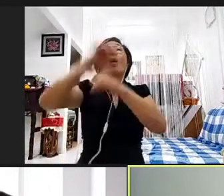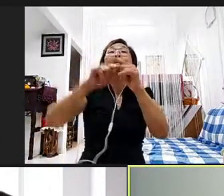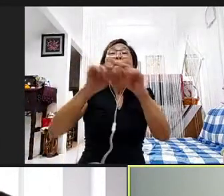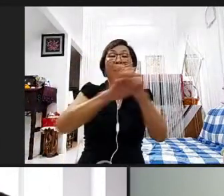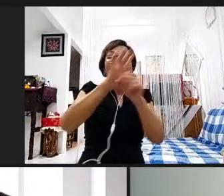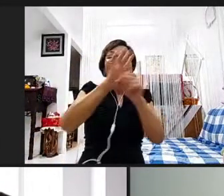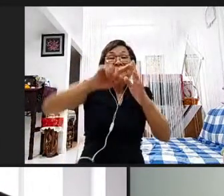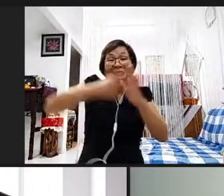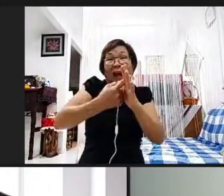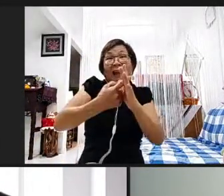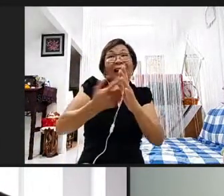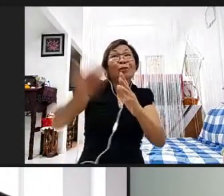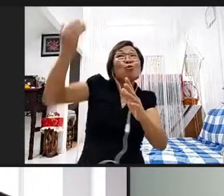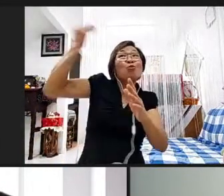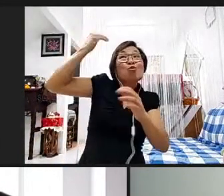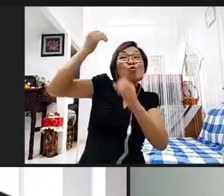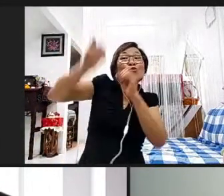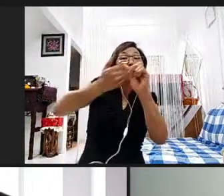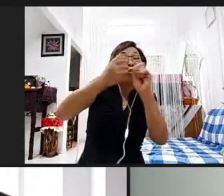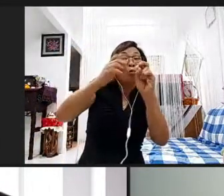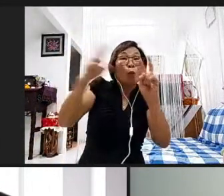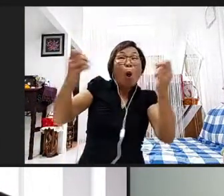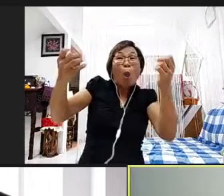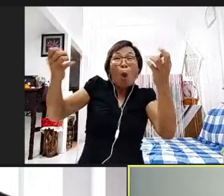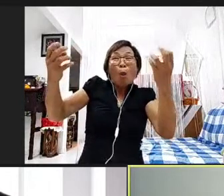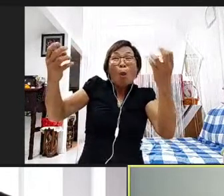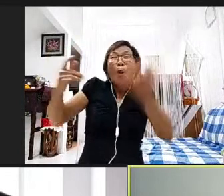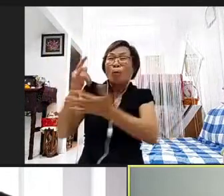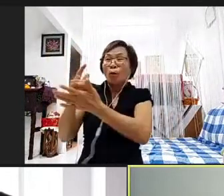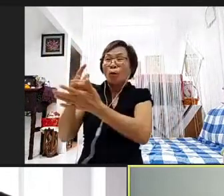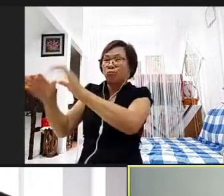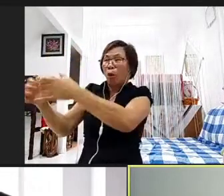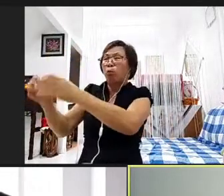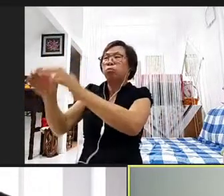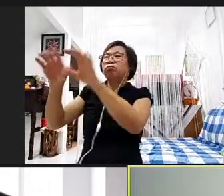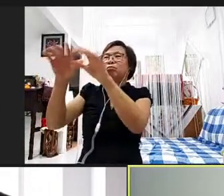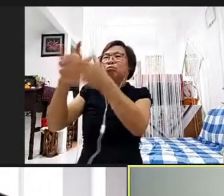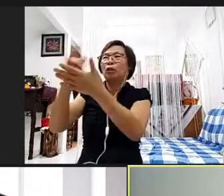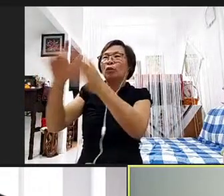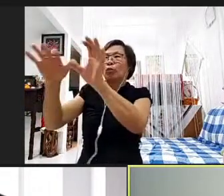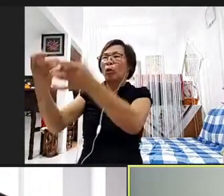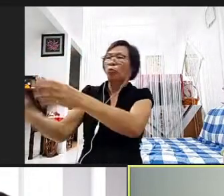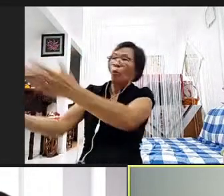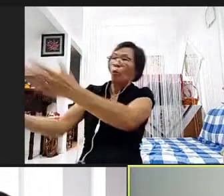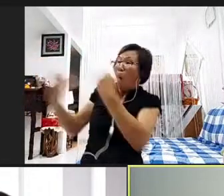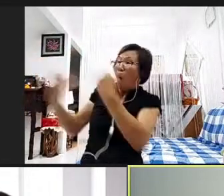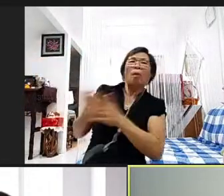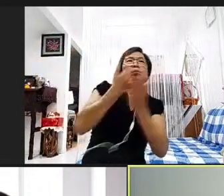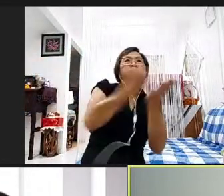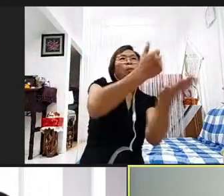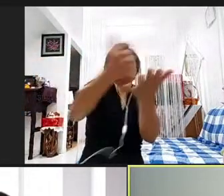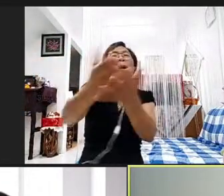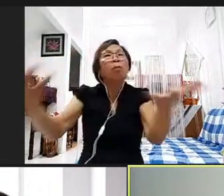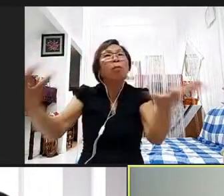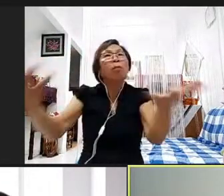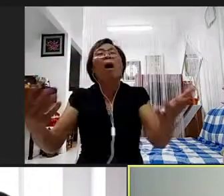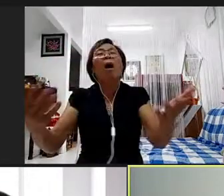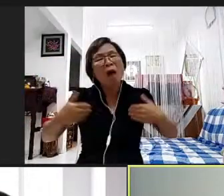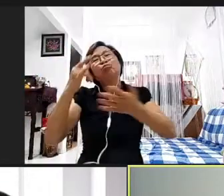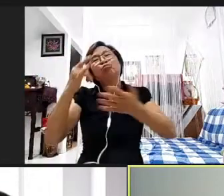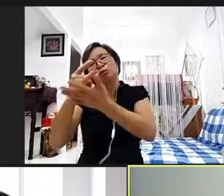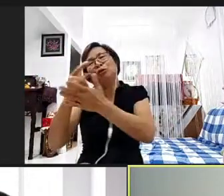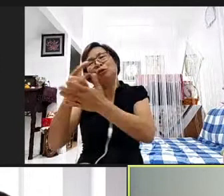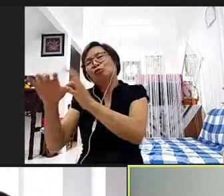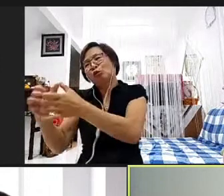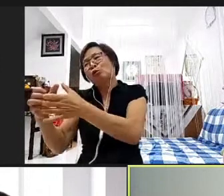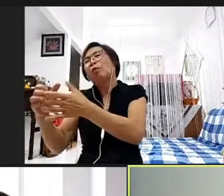struck. We are already seeing quite a lot of Buddhist organizations, not just Buddhist organizations, to